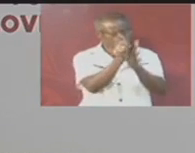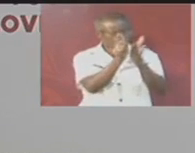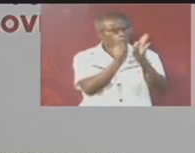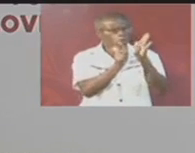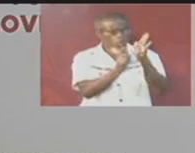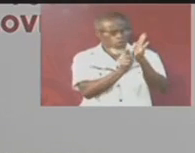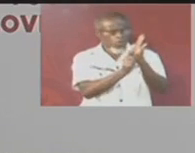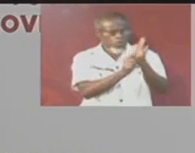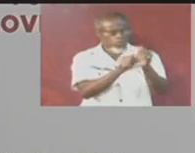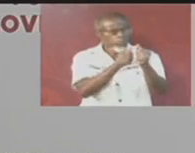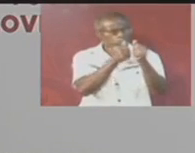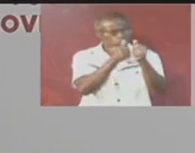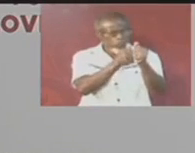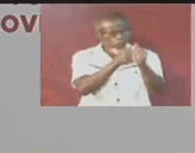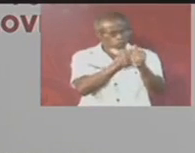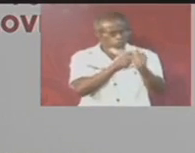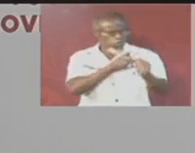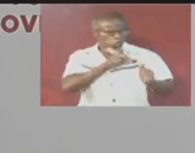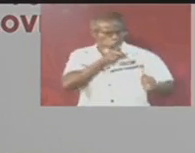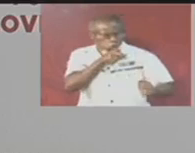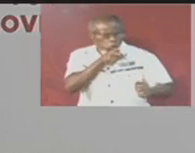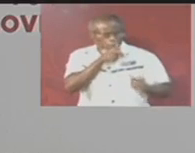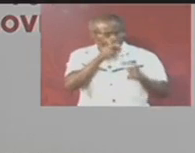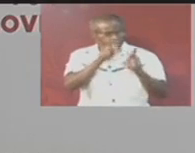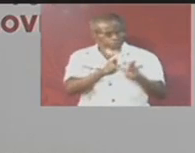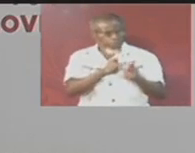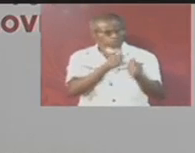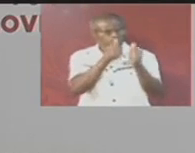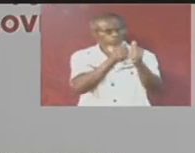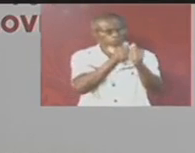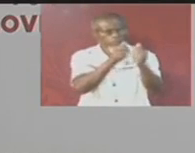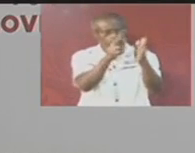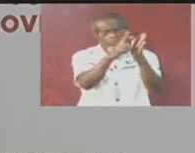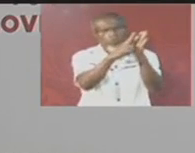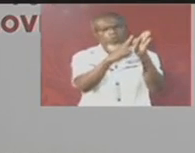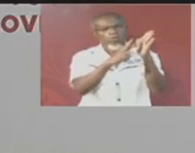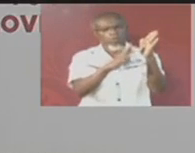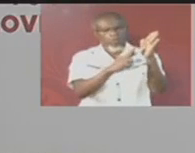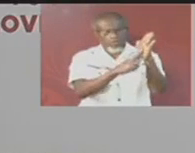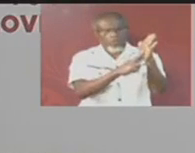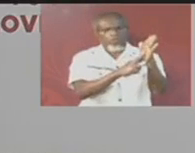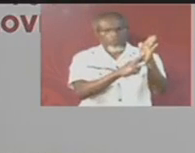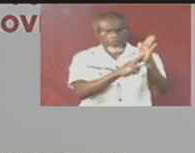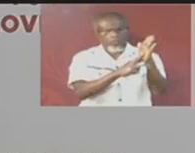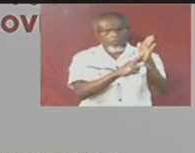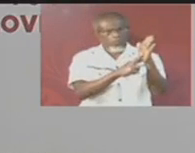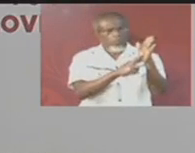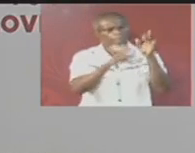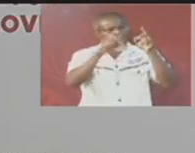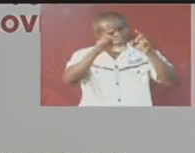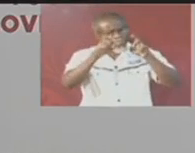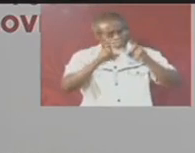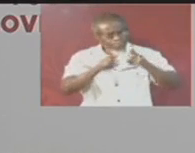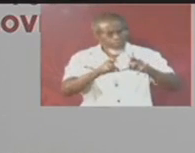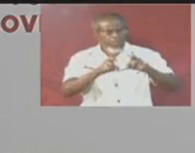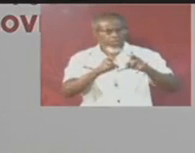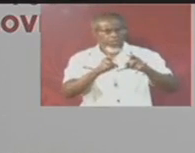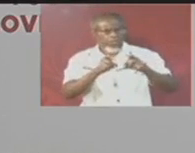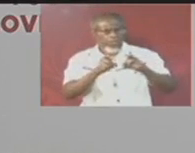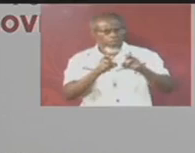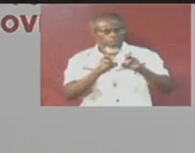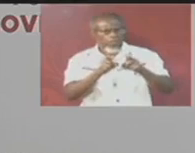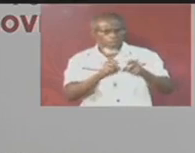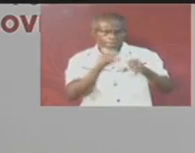regulations are enforced. Unfortunately, enforcement is necessary. So,